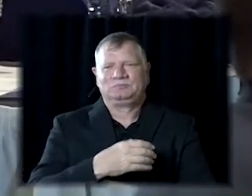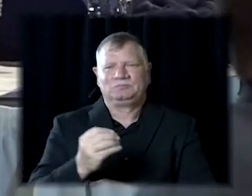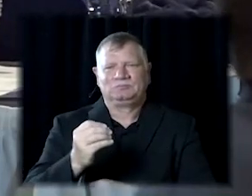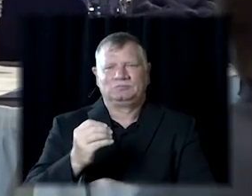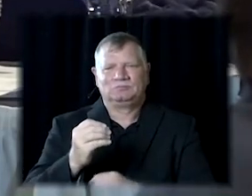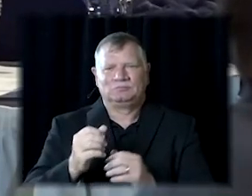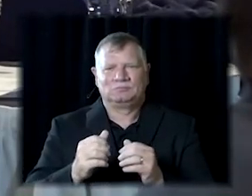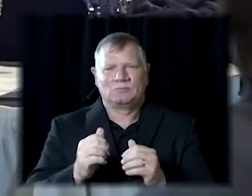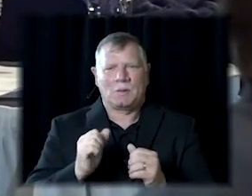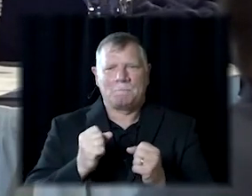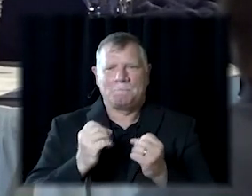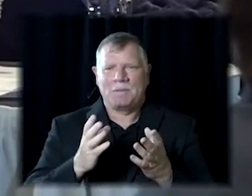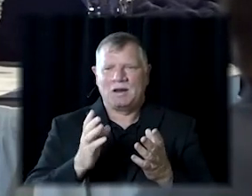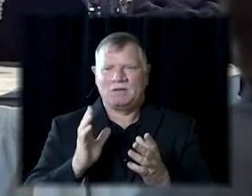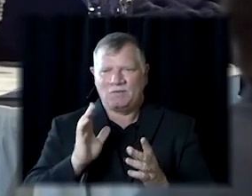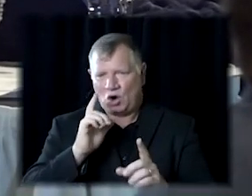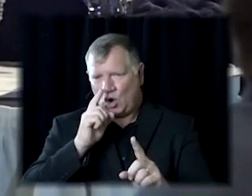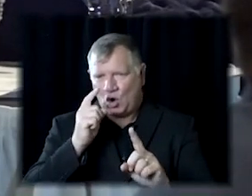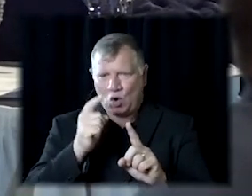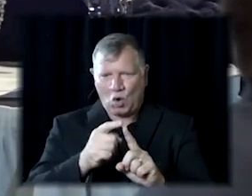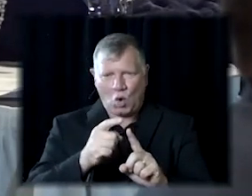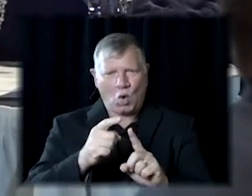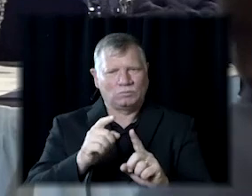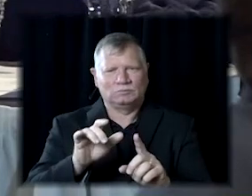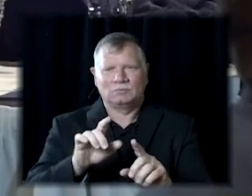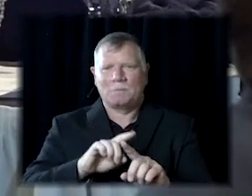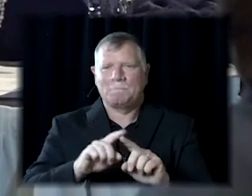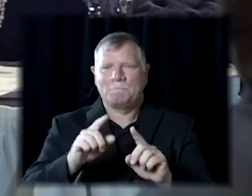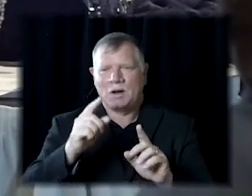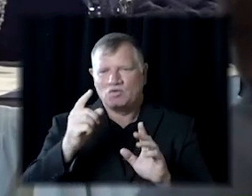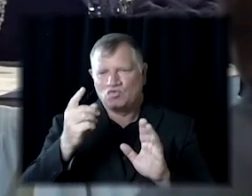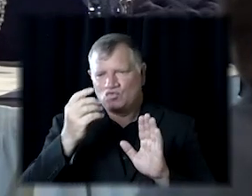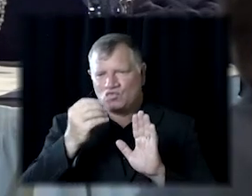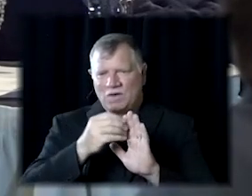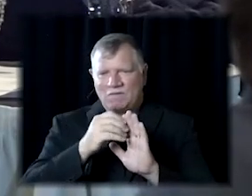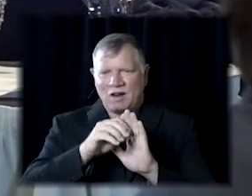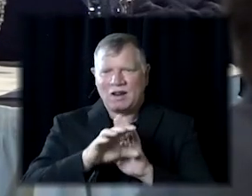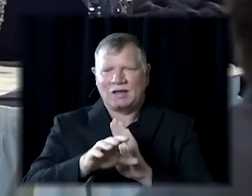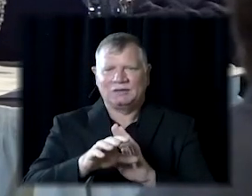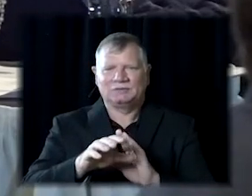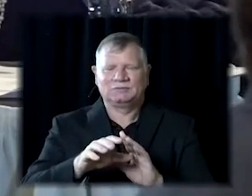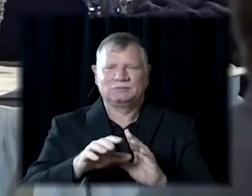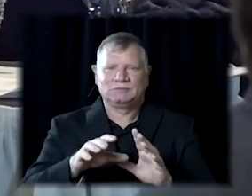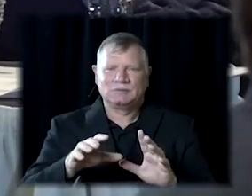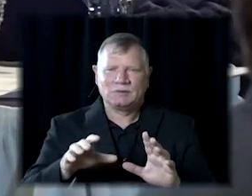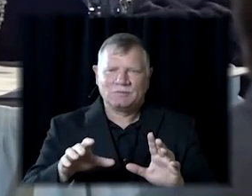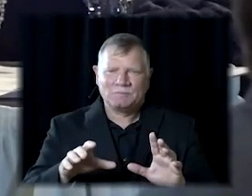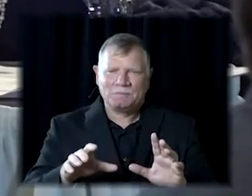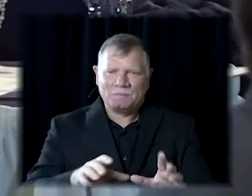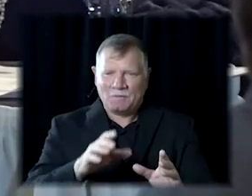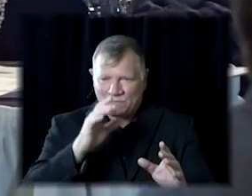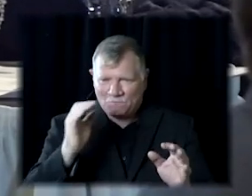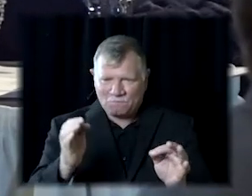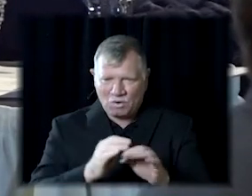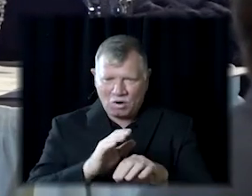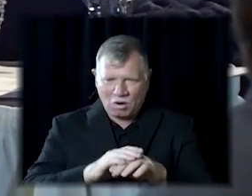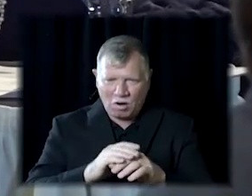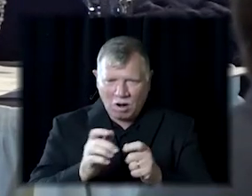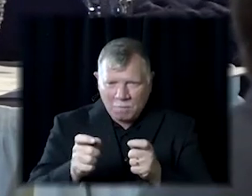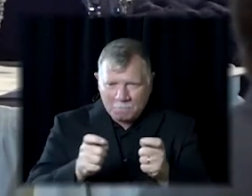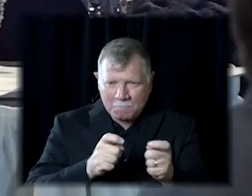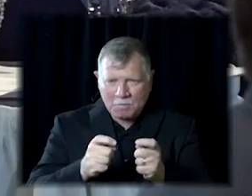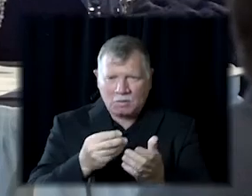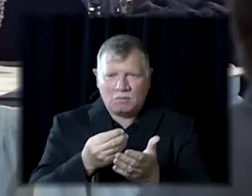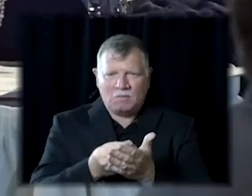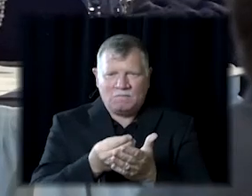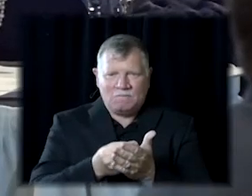the core goals of the fiscal plans to date, but reflects actual implementation on the ground and focuses on managing fiscal priorities